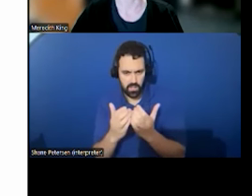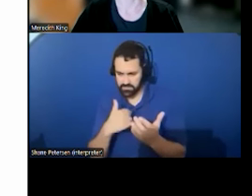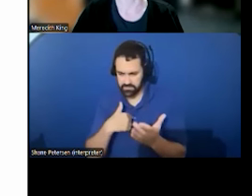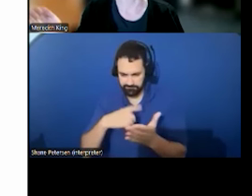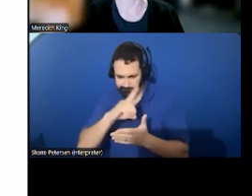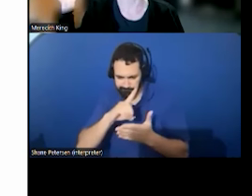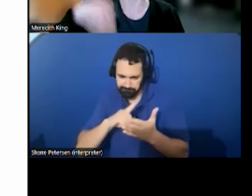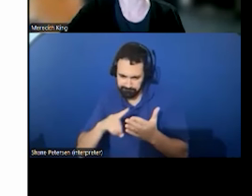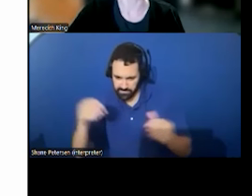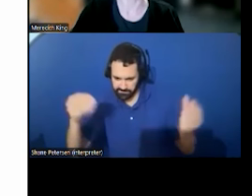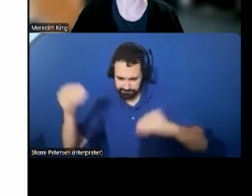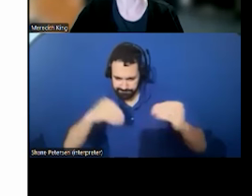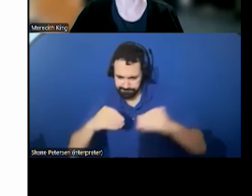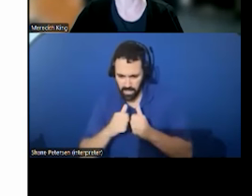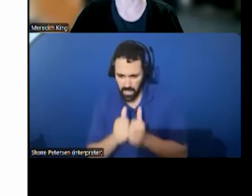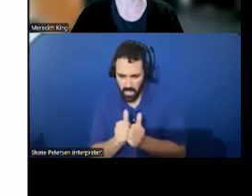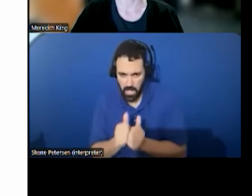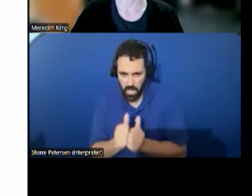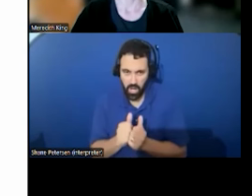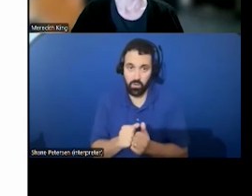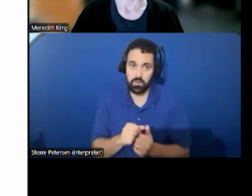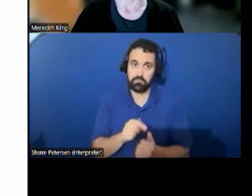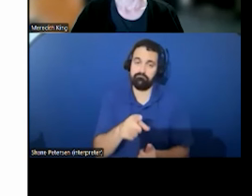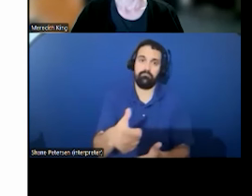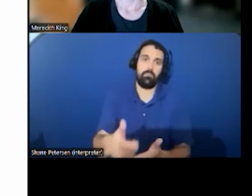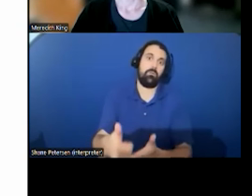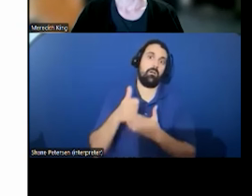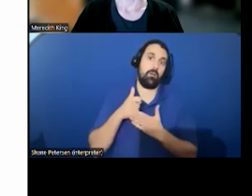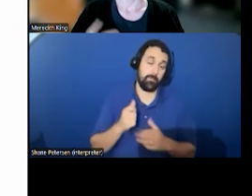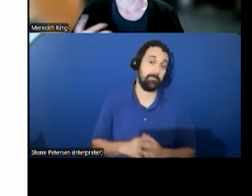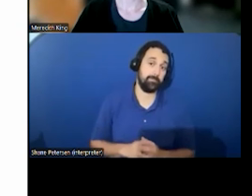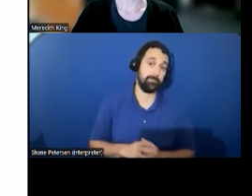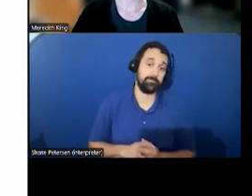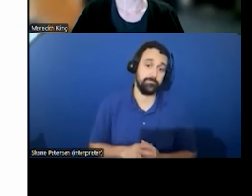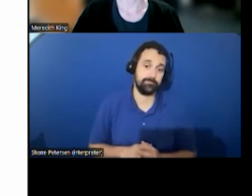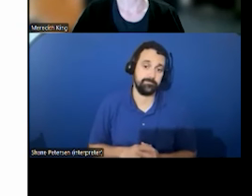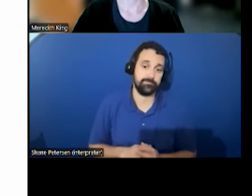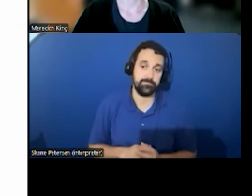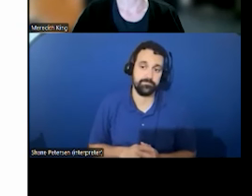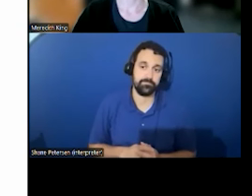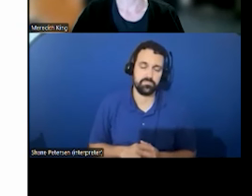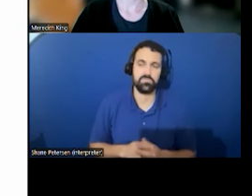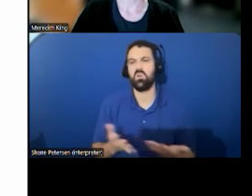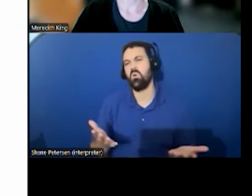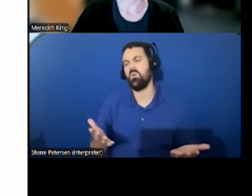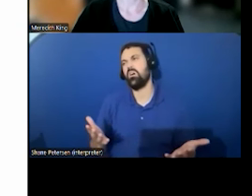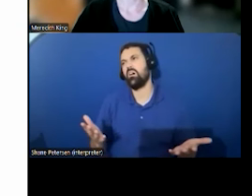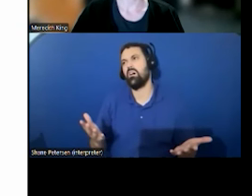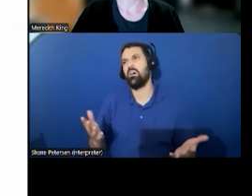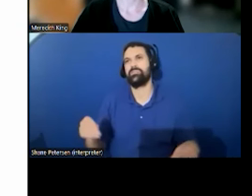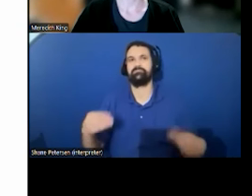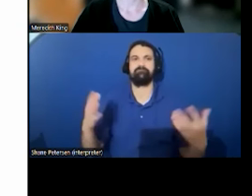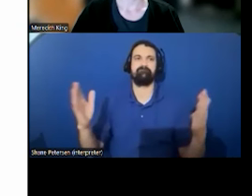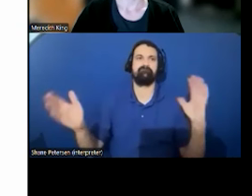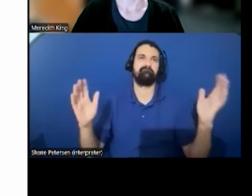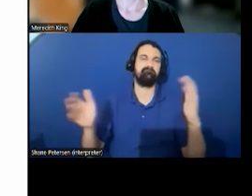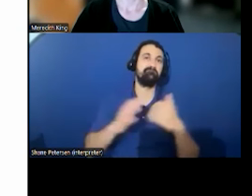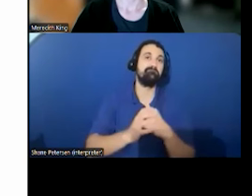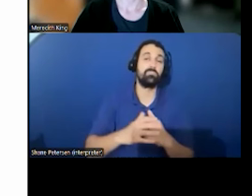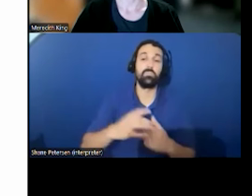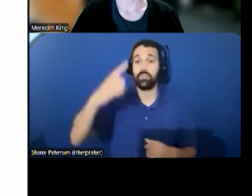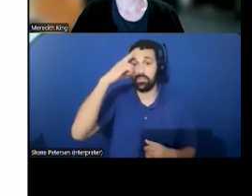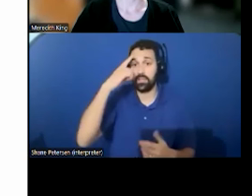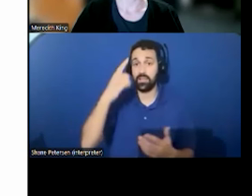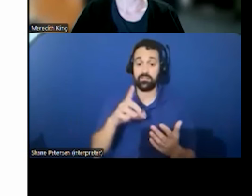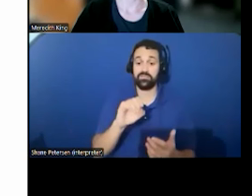to backfill accessibility. So think about it this way, right? If documents aren't readable, or videos